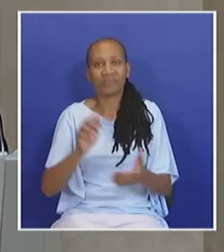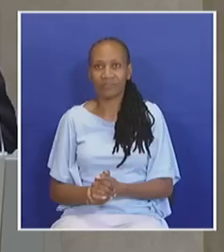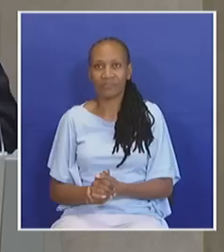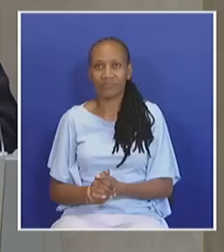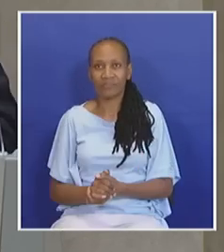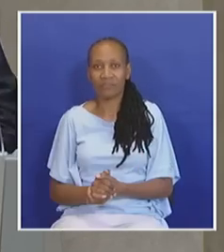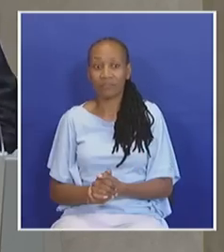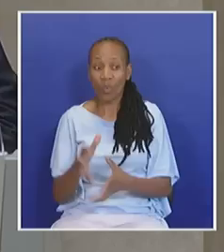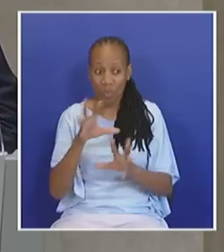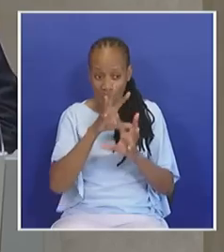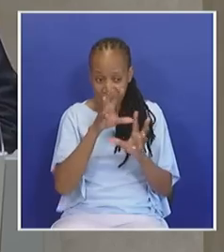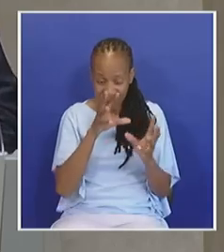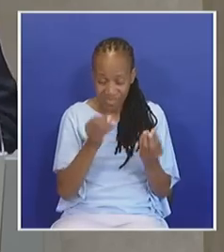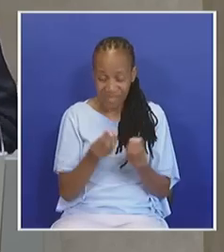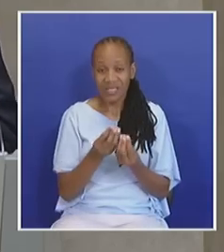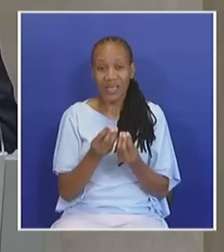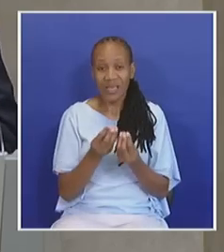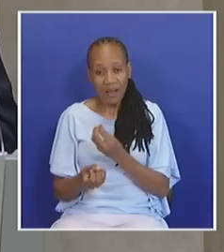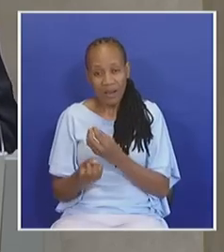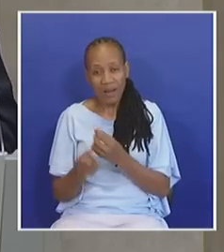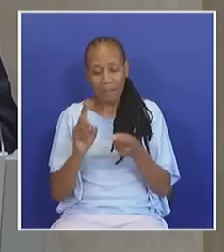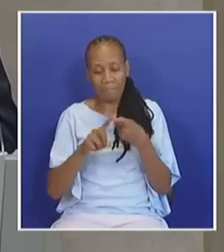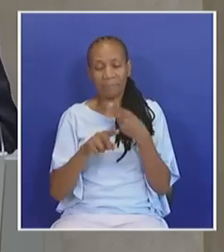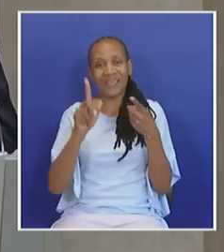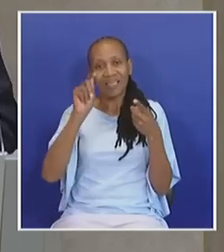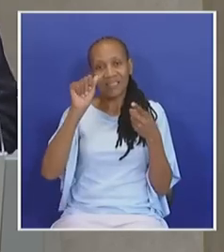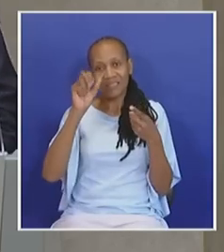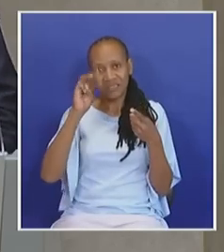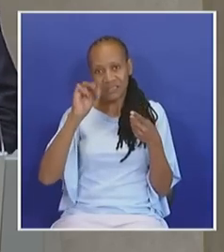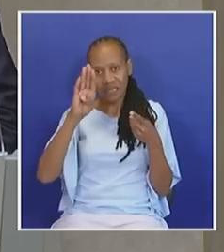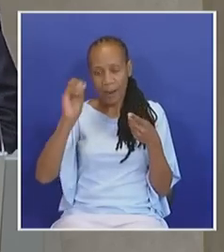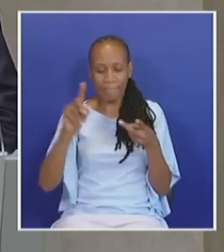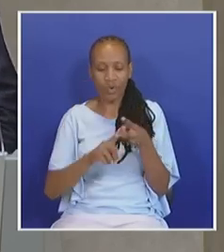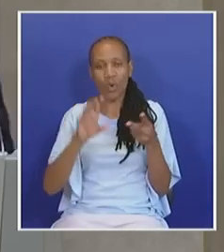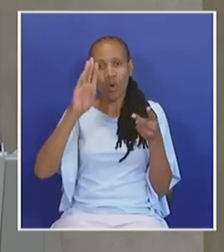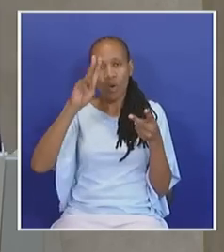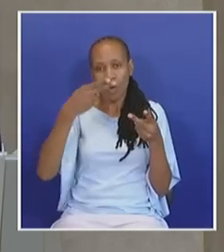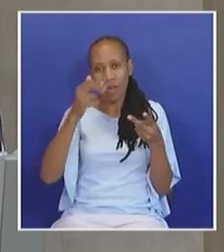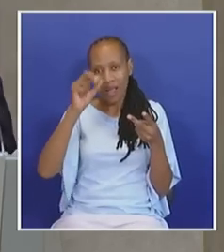stalwarts, Oliver Tambo, Chris Hani, Joe Slovo,